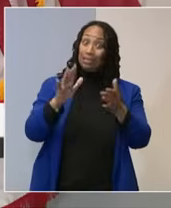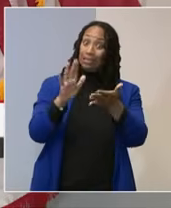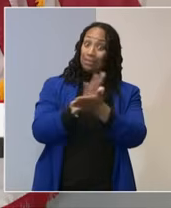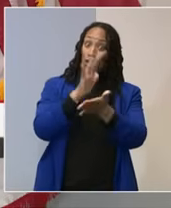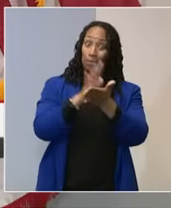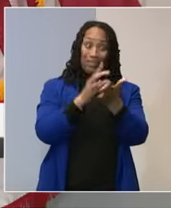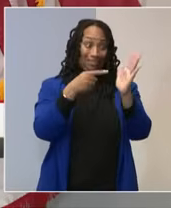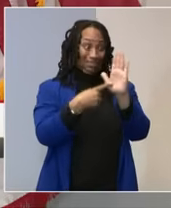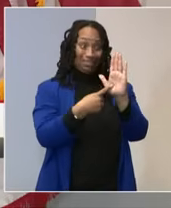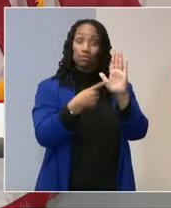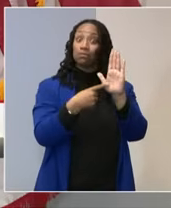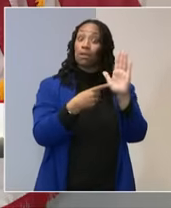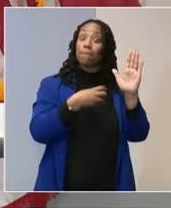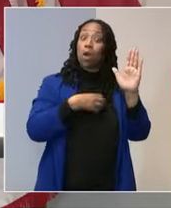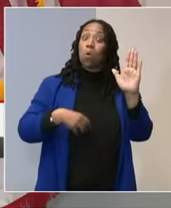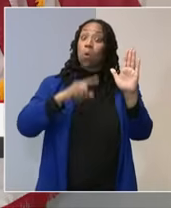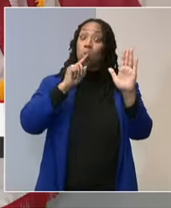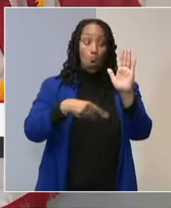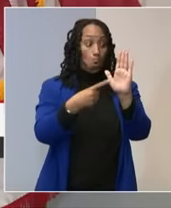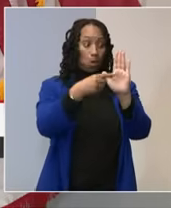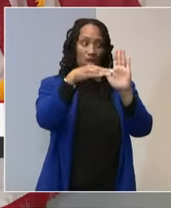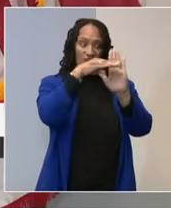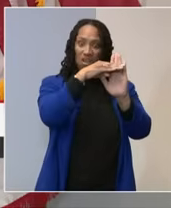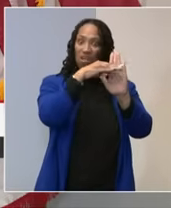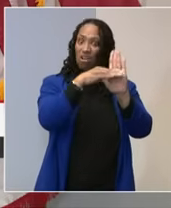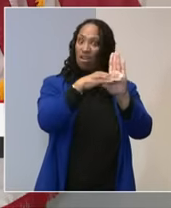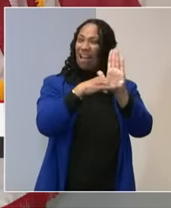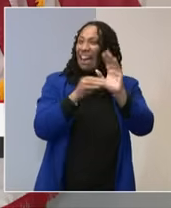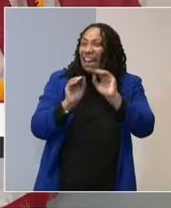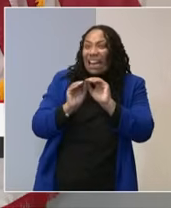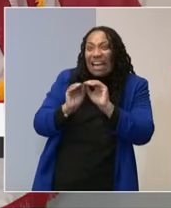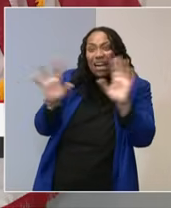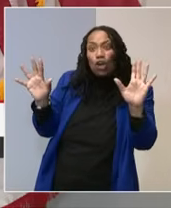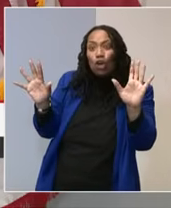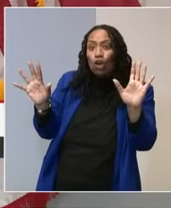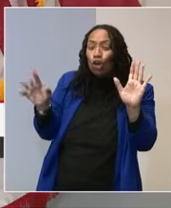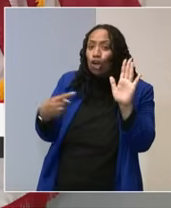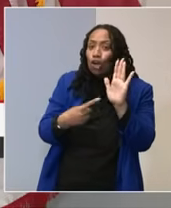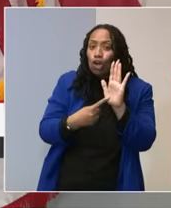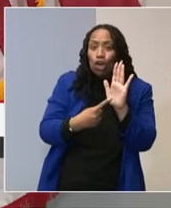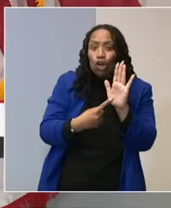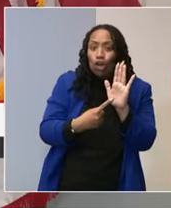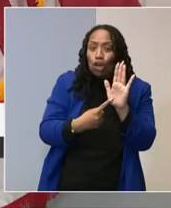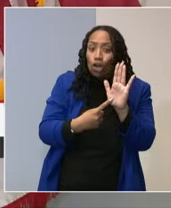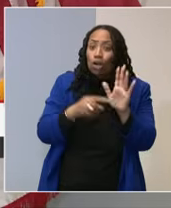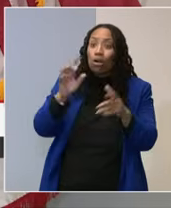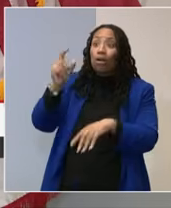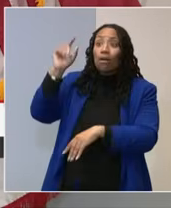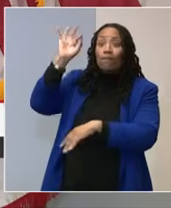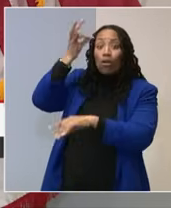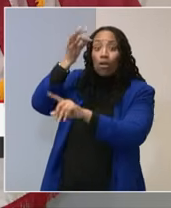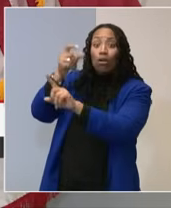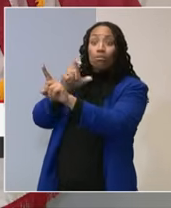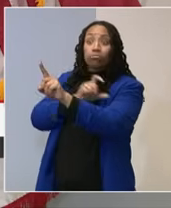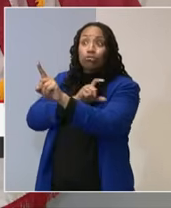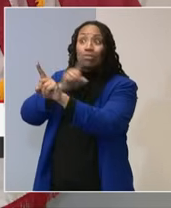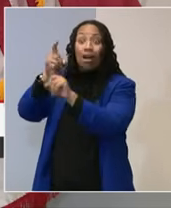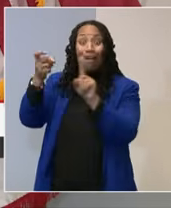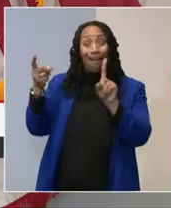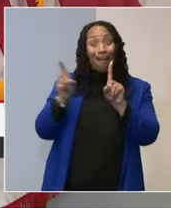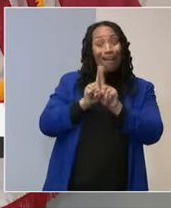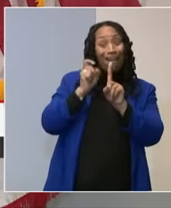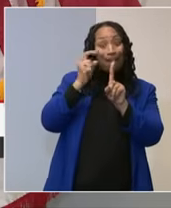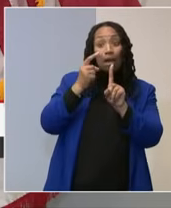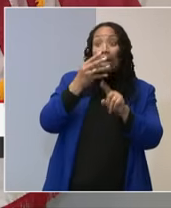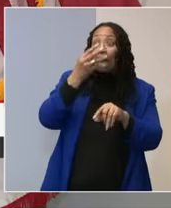perception of federal agents working in D.C. as federal agents always have. I have a follow-up question. You've